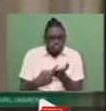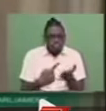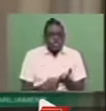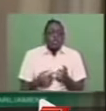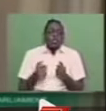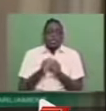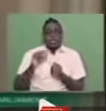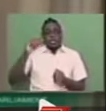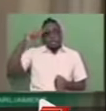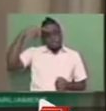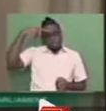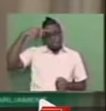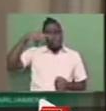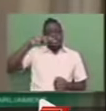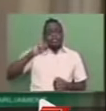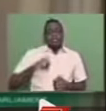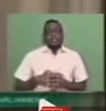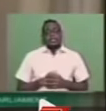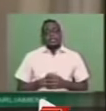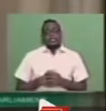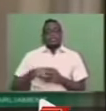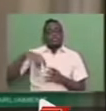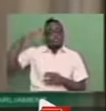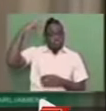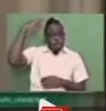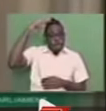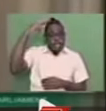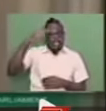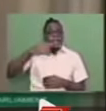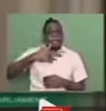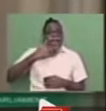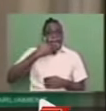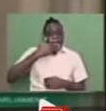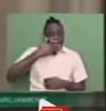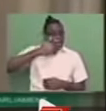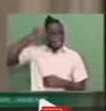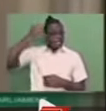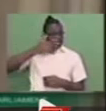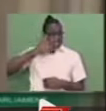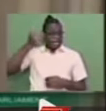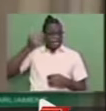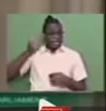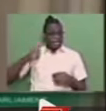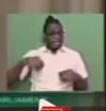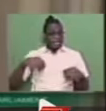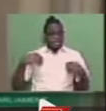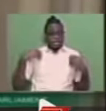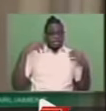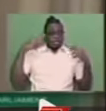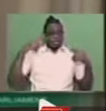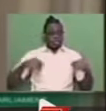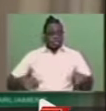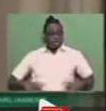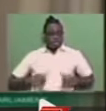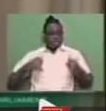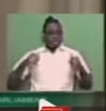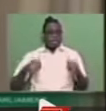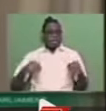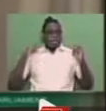salesman of the country, and by his young minister, Minister Stuart Young, in